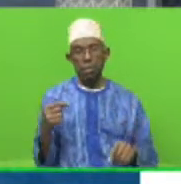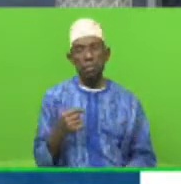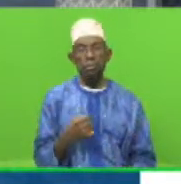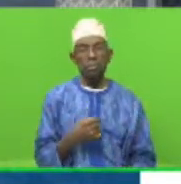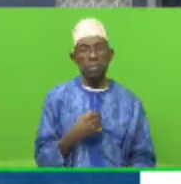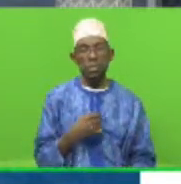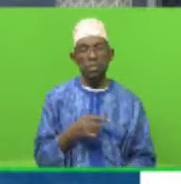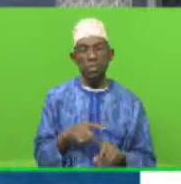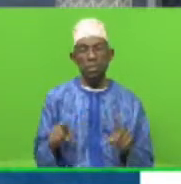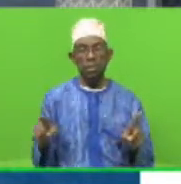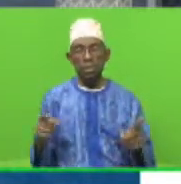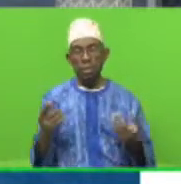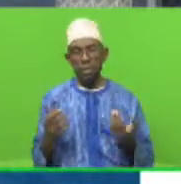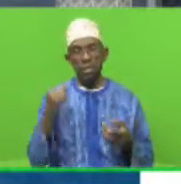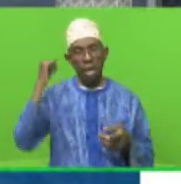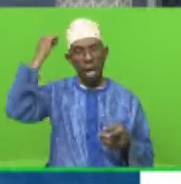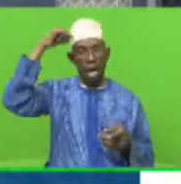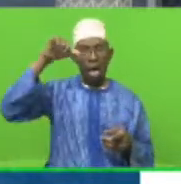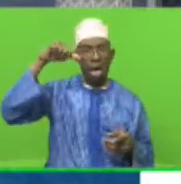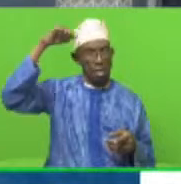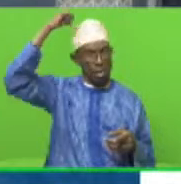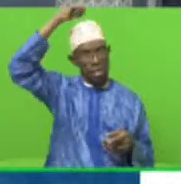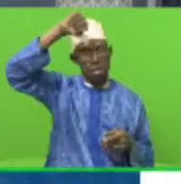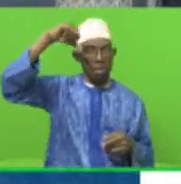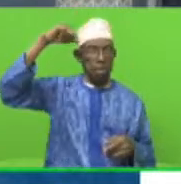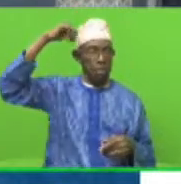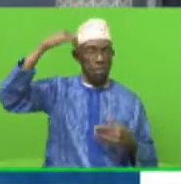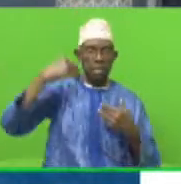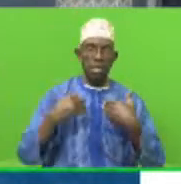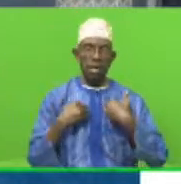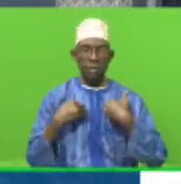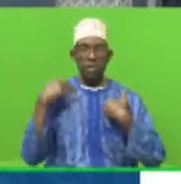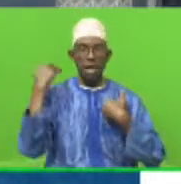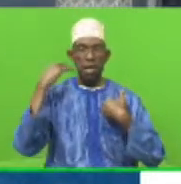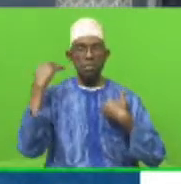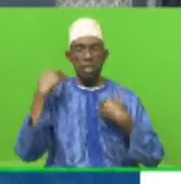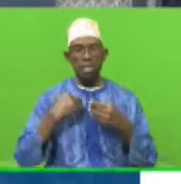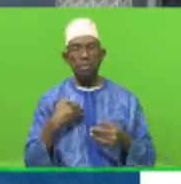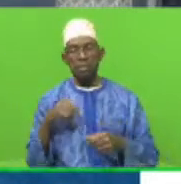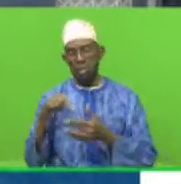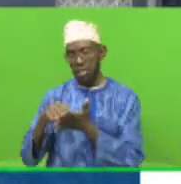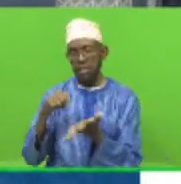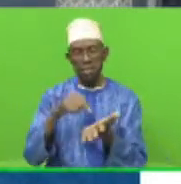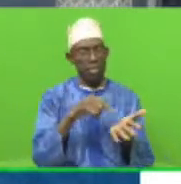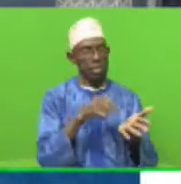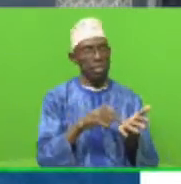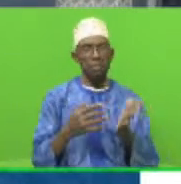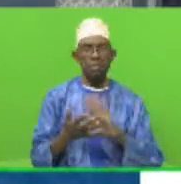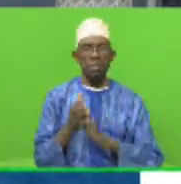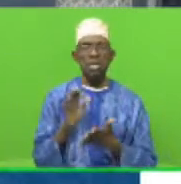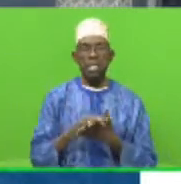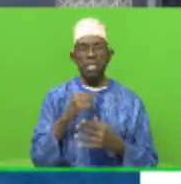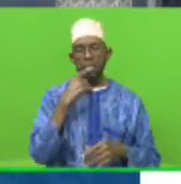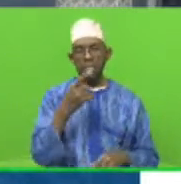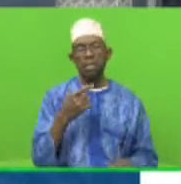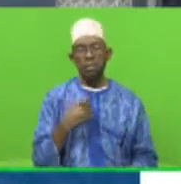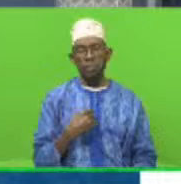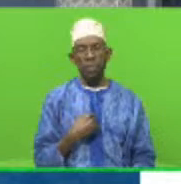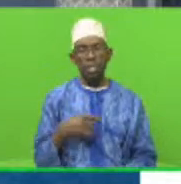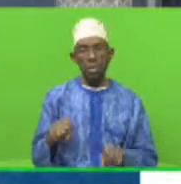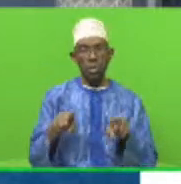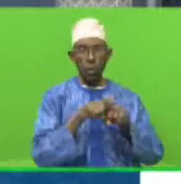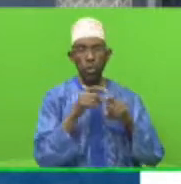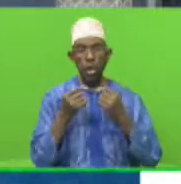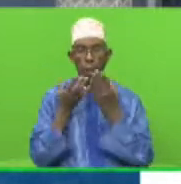know, this Bani Qusay, you know his tribe, they had this, and they had this, and they had this. And now they are claiming that they also